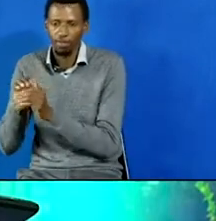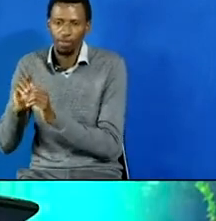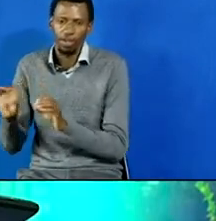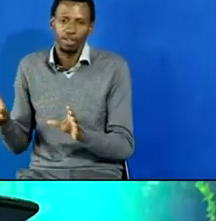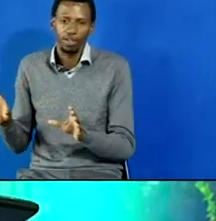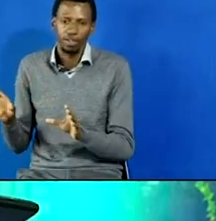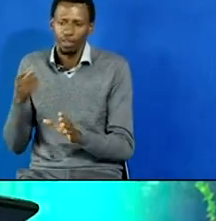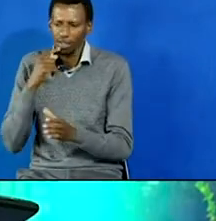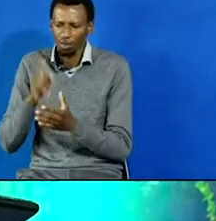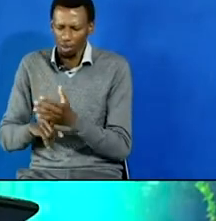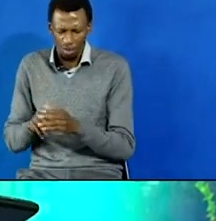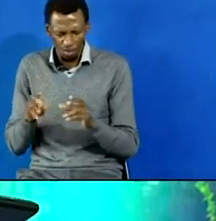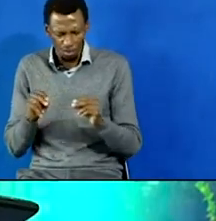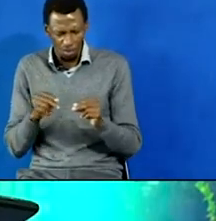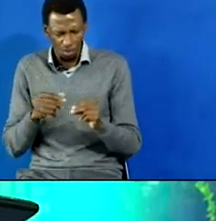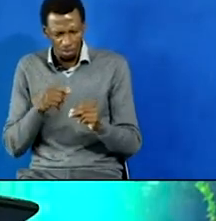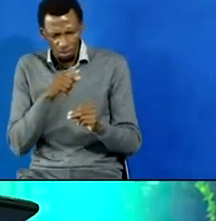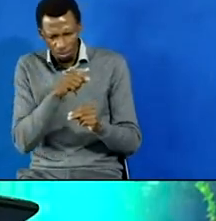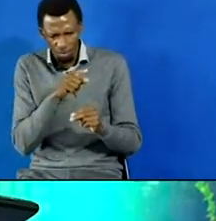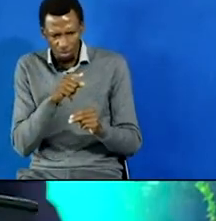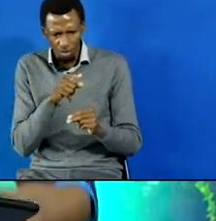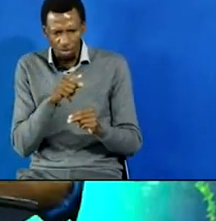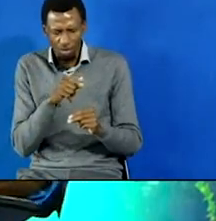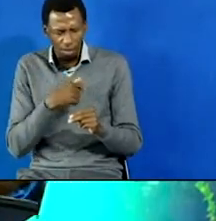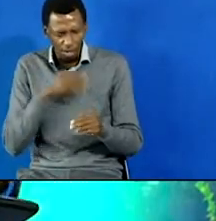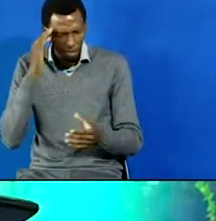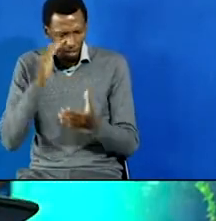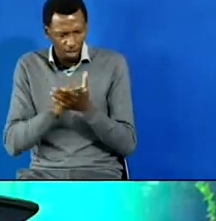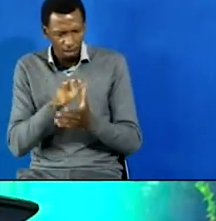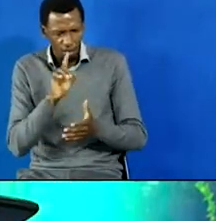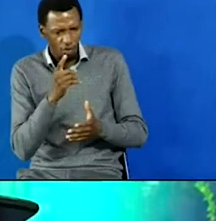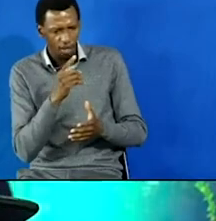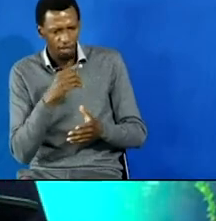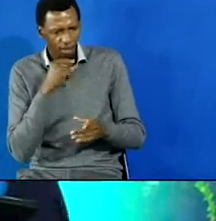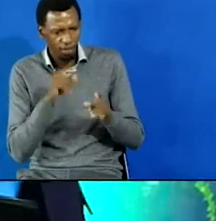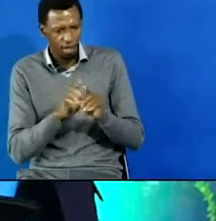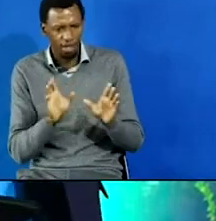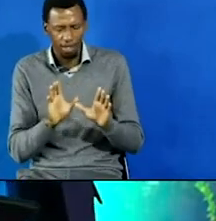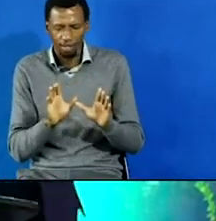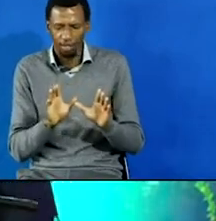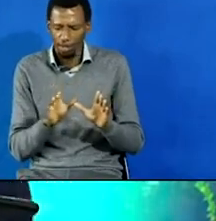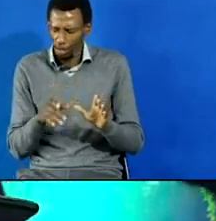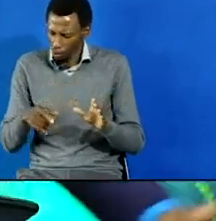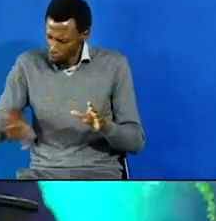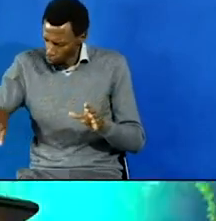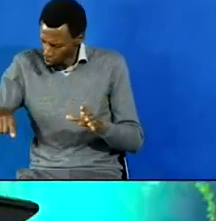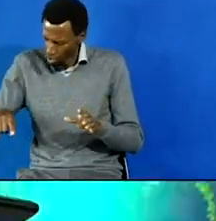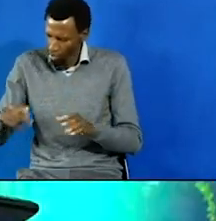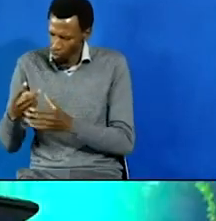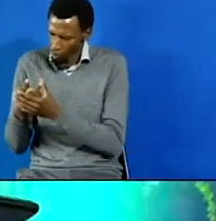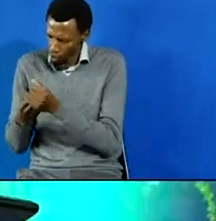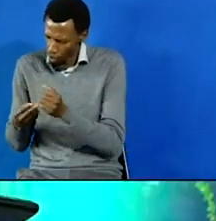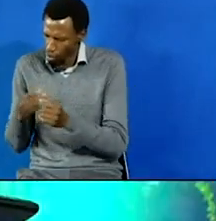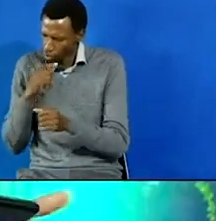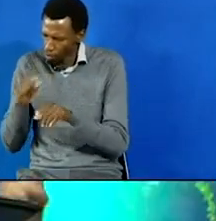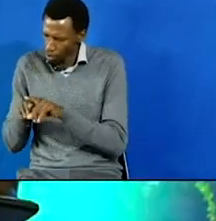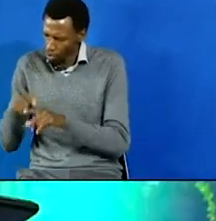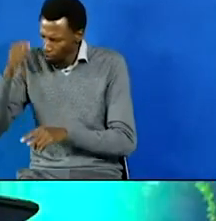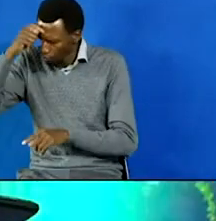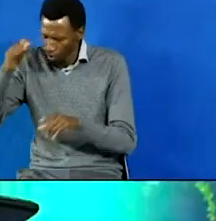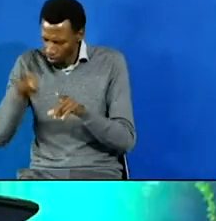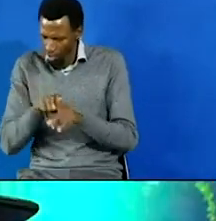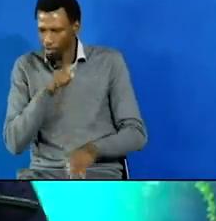no, I don't believe in you. Our father is not that wise. I think we are as much wise as he is. I